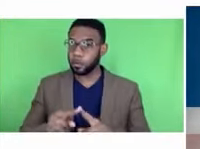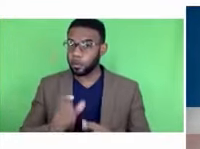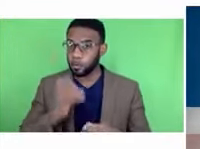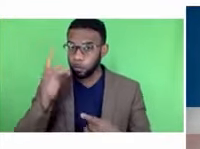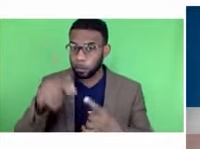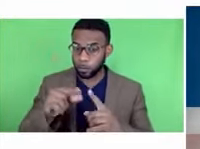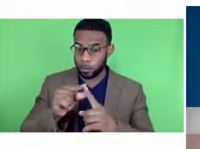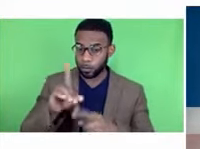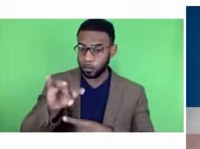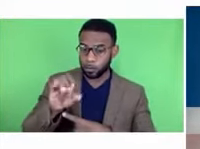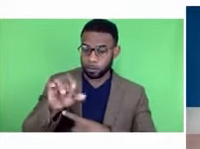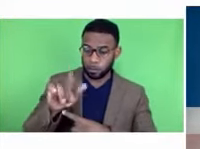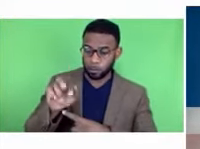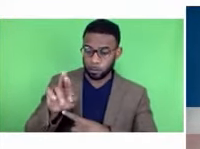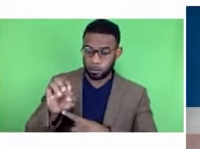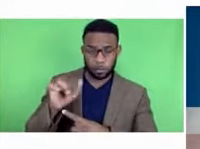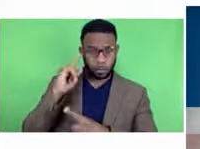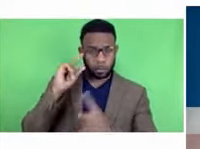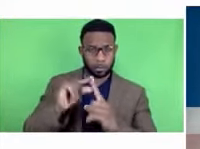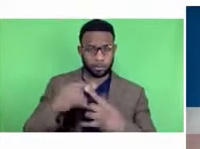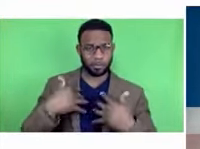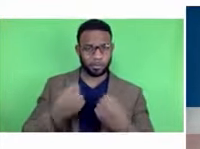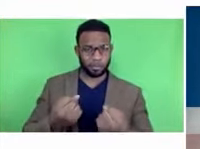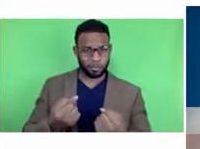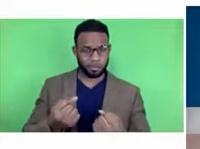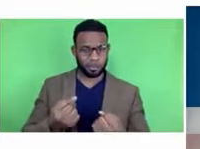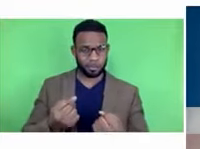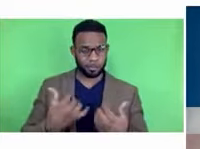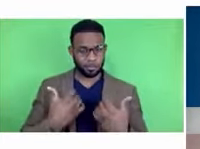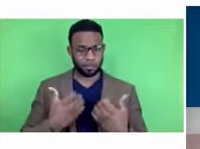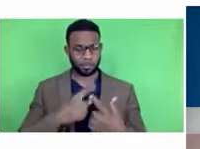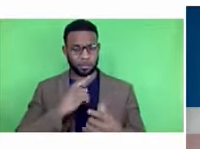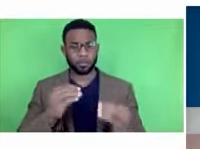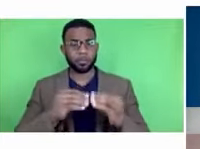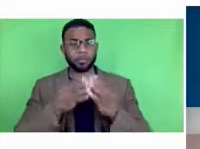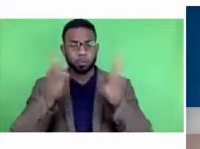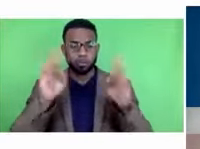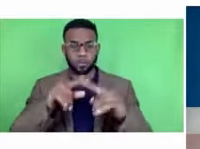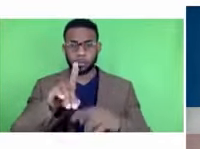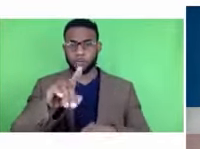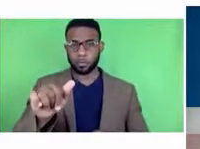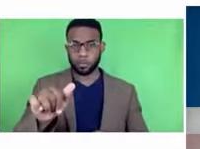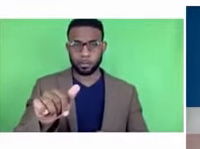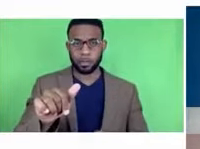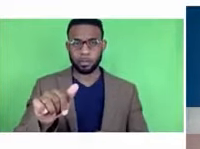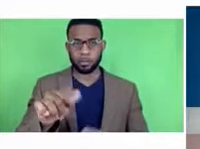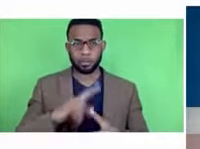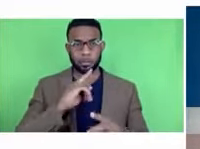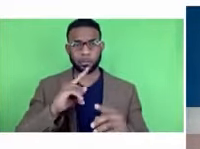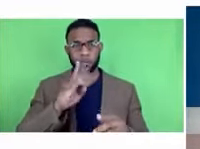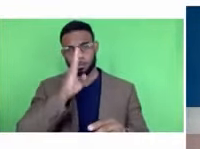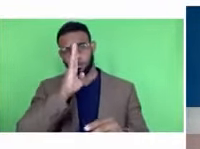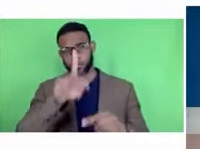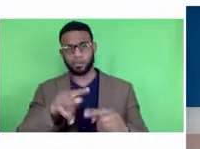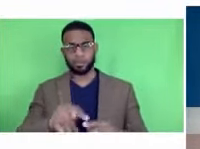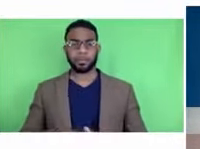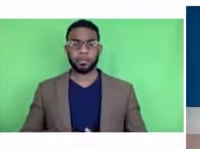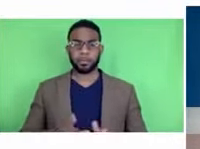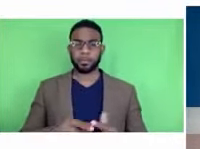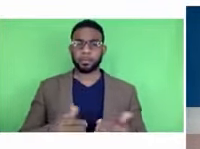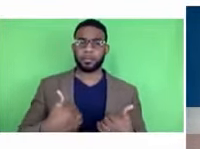word disclosure, I think of the word courage. And it's the courage to be more open about your disability, to be frank about it, and to